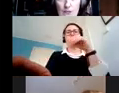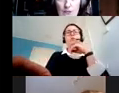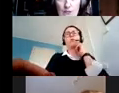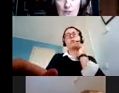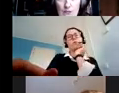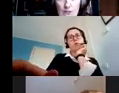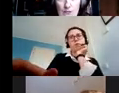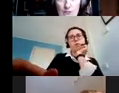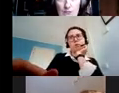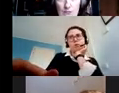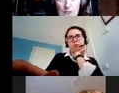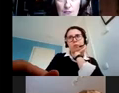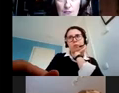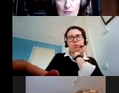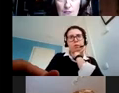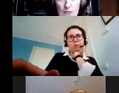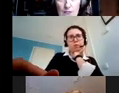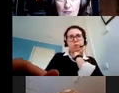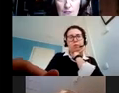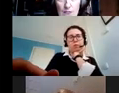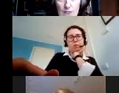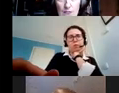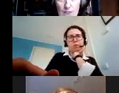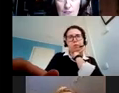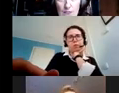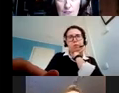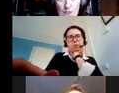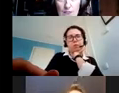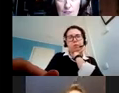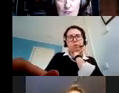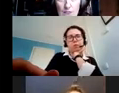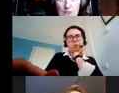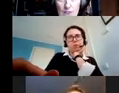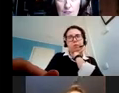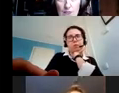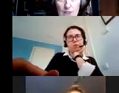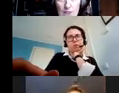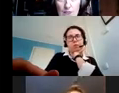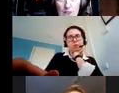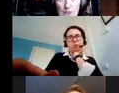order to avoid the spread of the pandemic contagion.